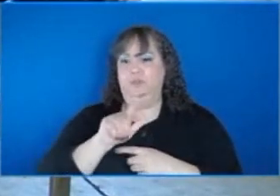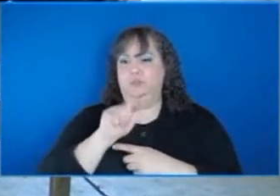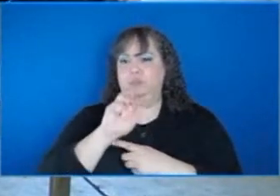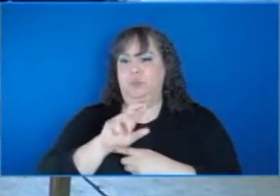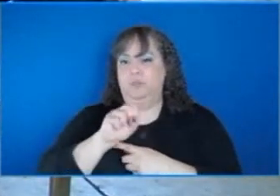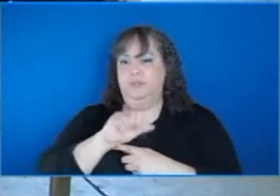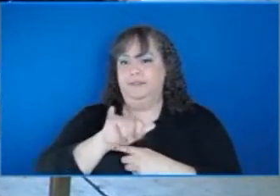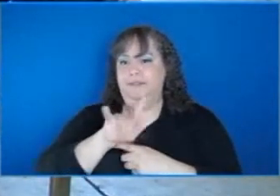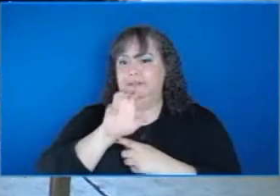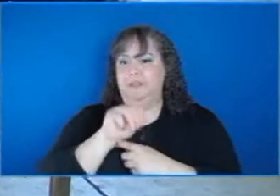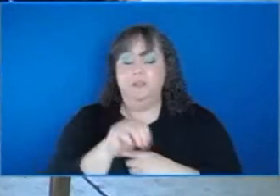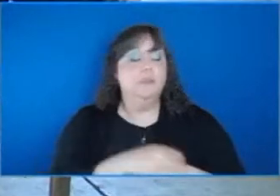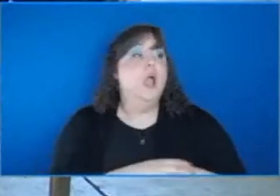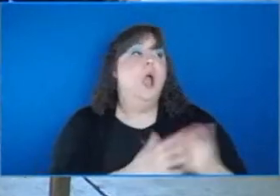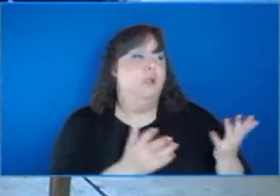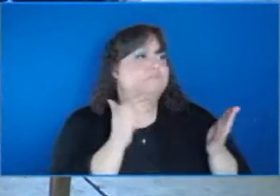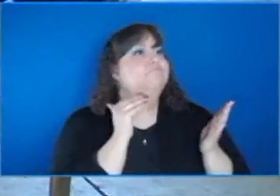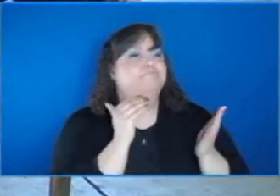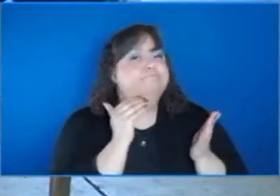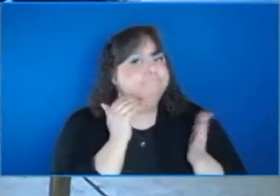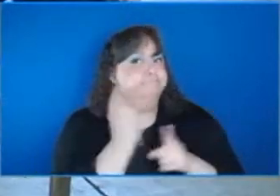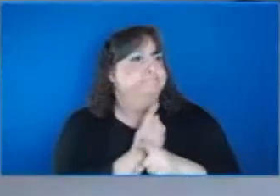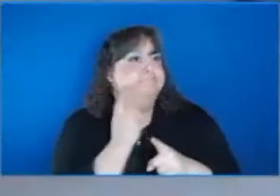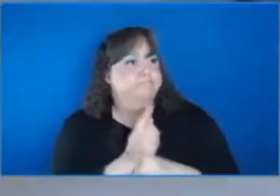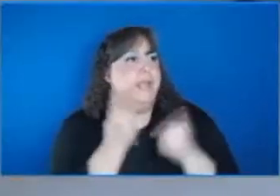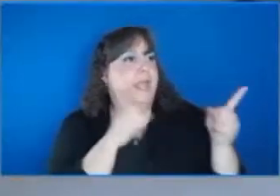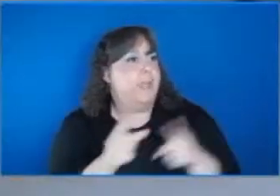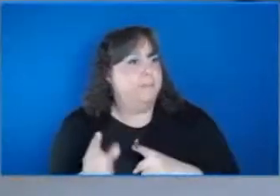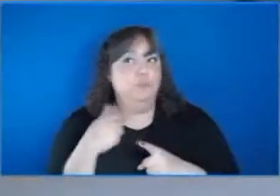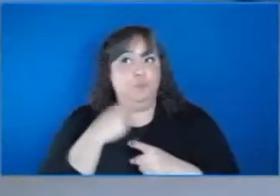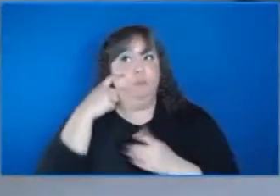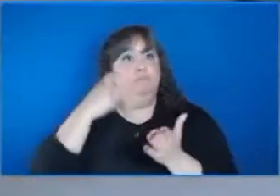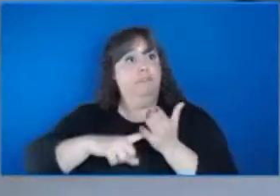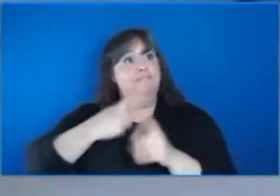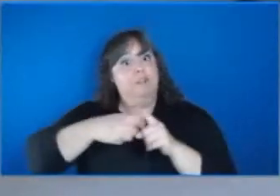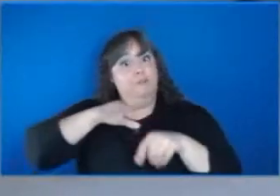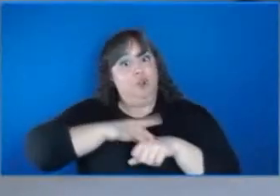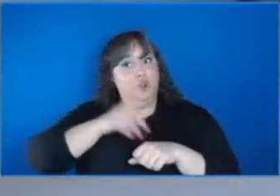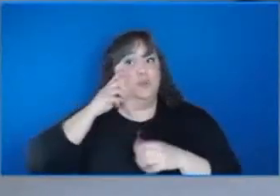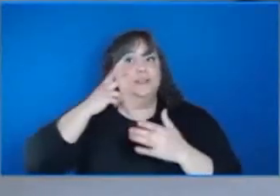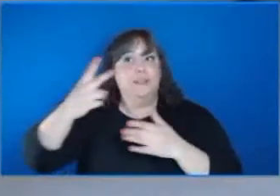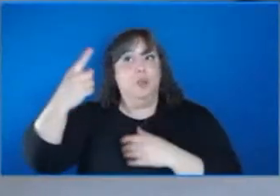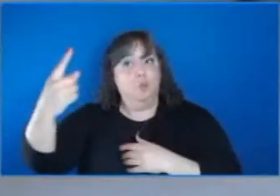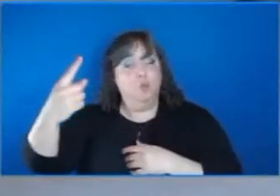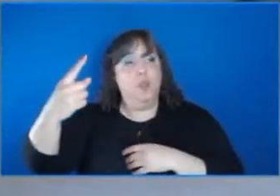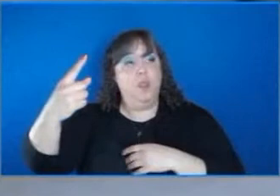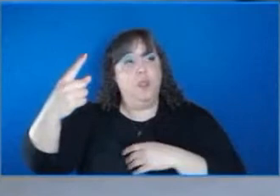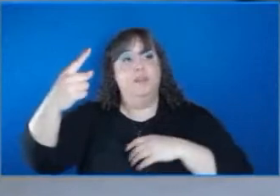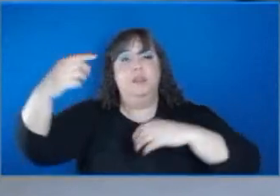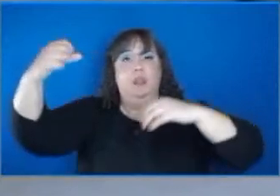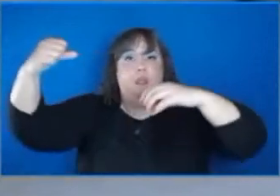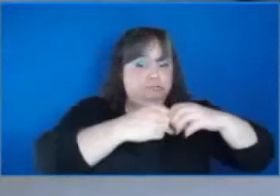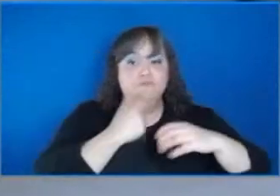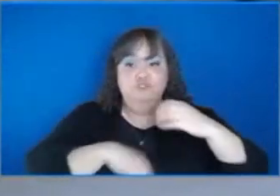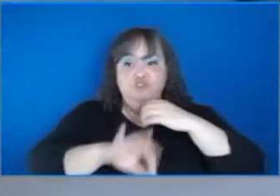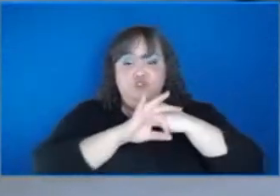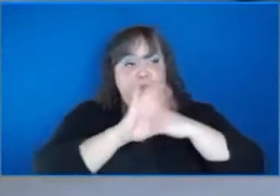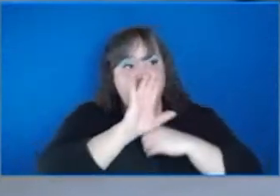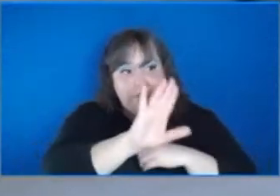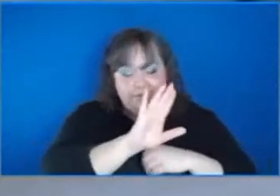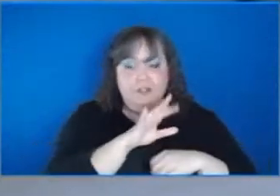Earth. We've actually saw an asteroid, for example, that went into Jupiter's atmosphere several years back. That was kind of